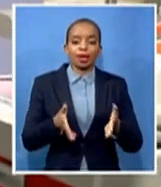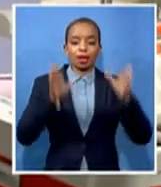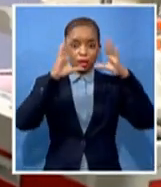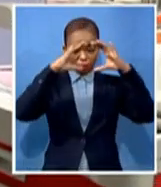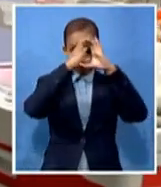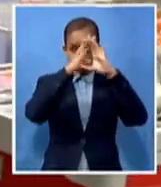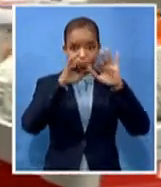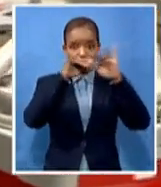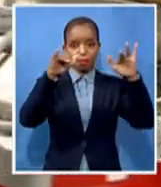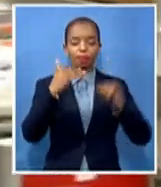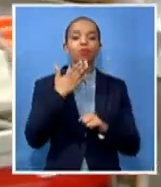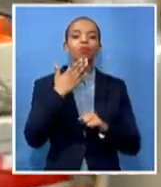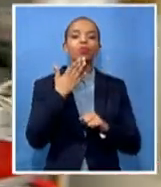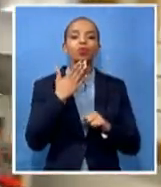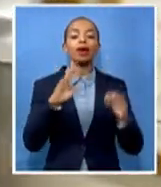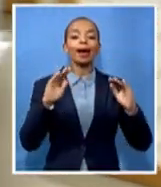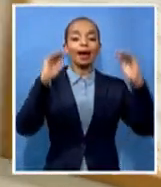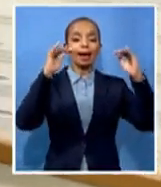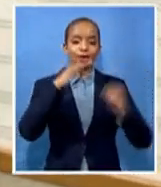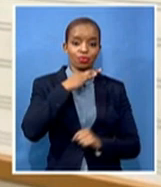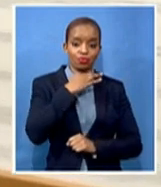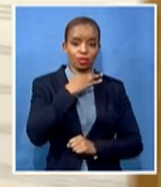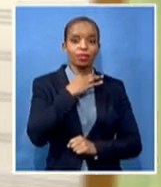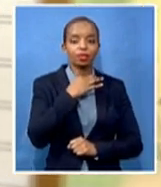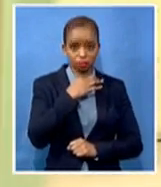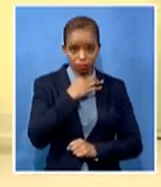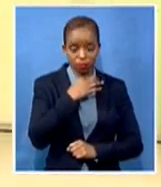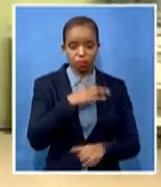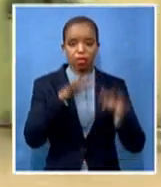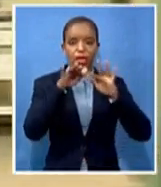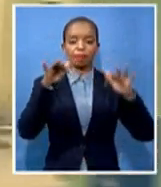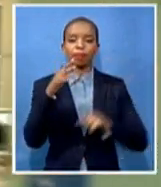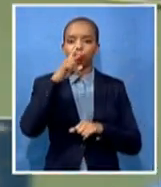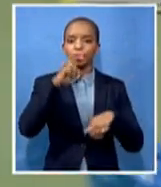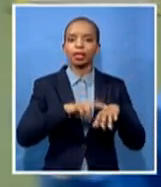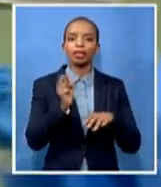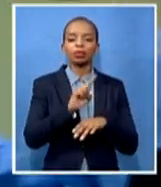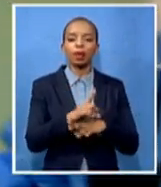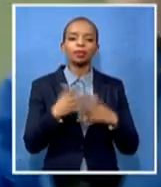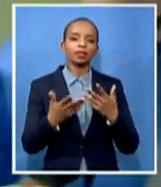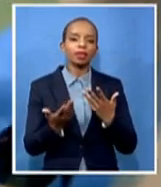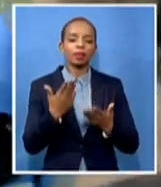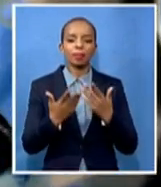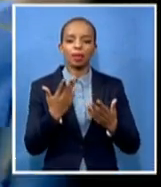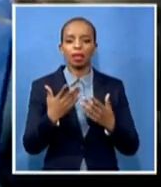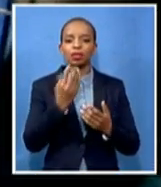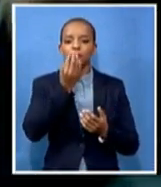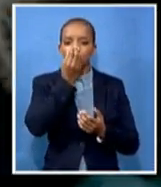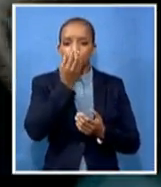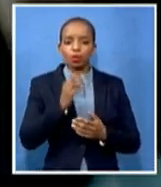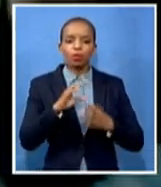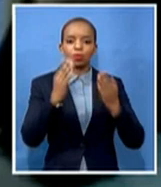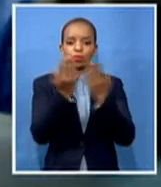they require aerosolizing procedures, things like intubating the patient or putting them on a machine to help them